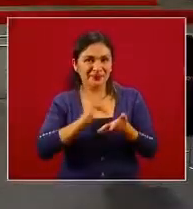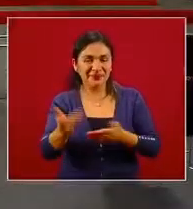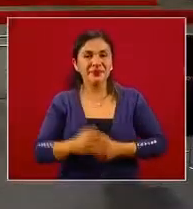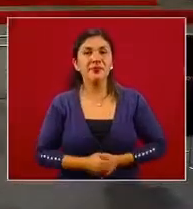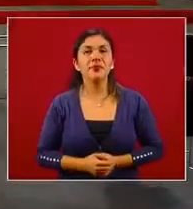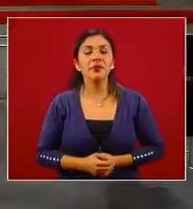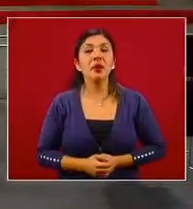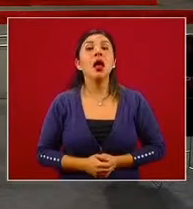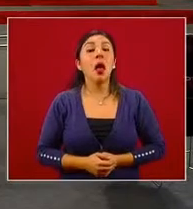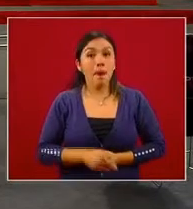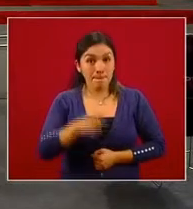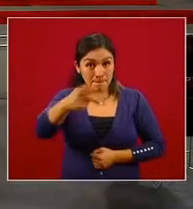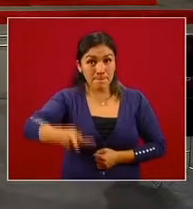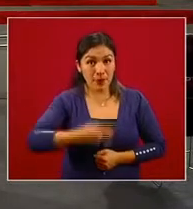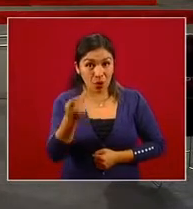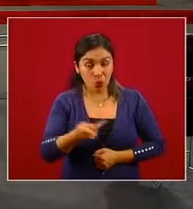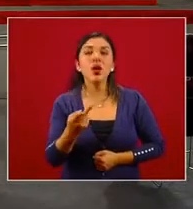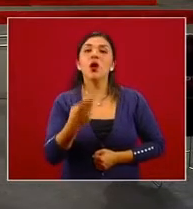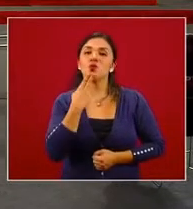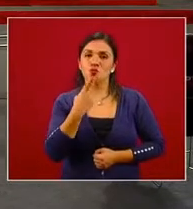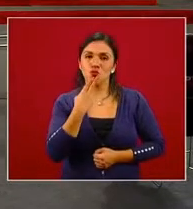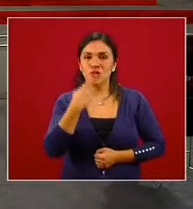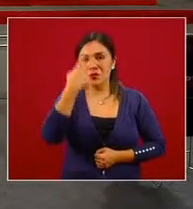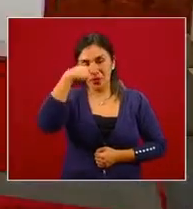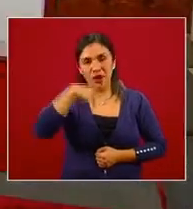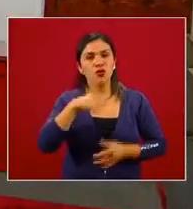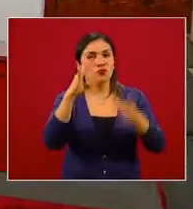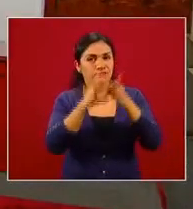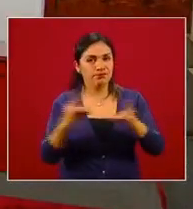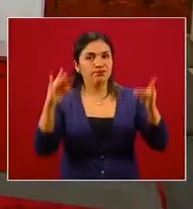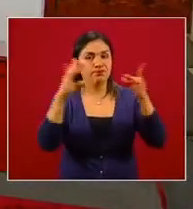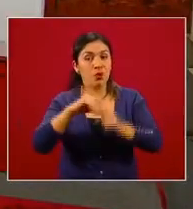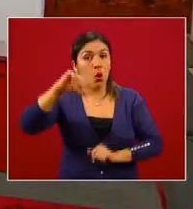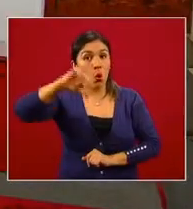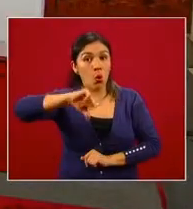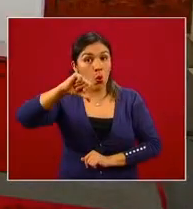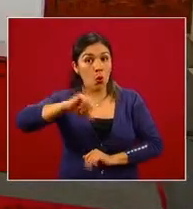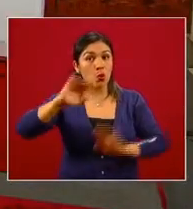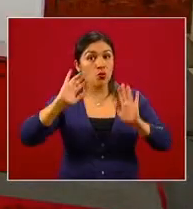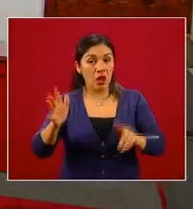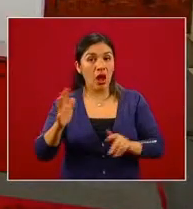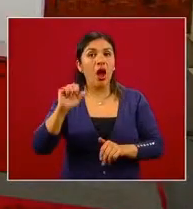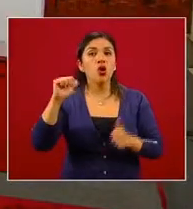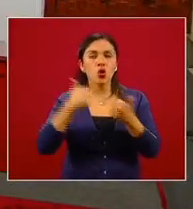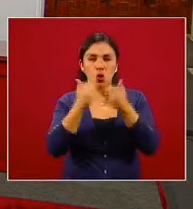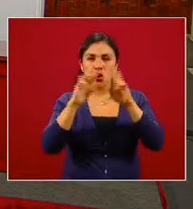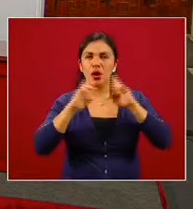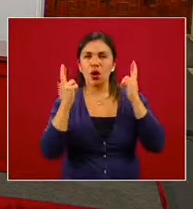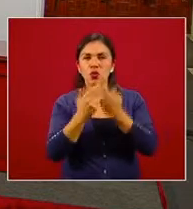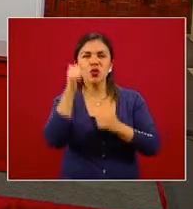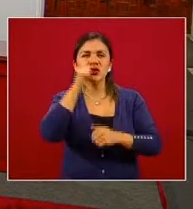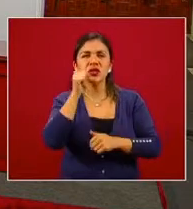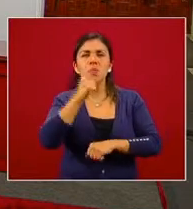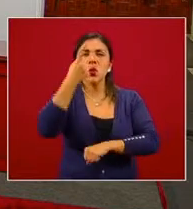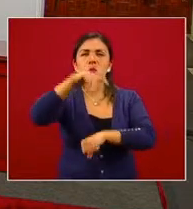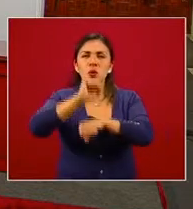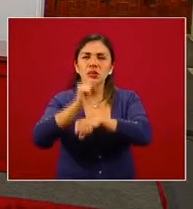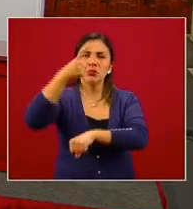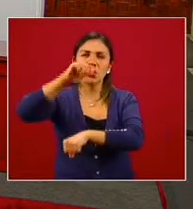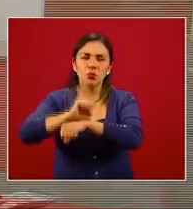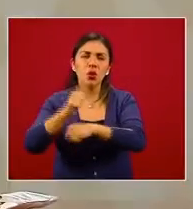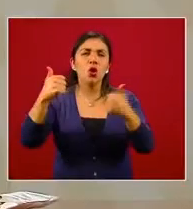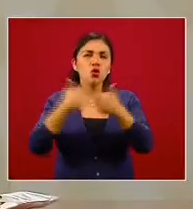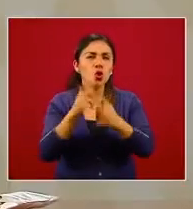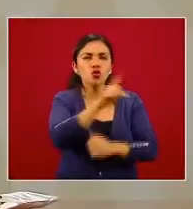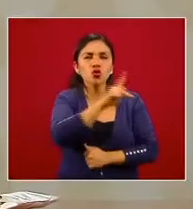those governors? Your question is right on point. Today, besides the weekly meeting